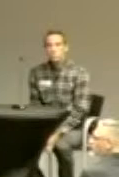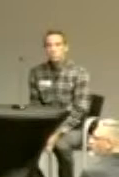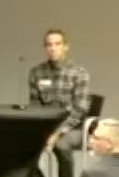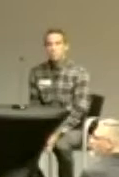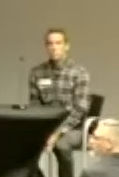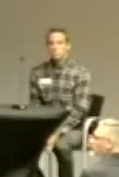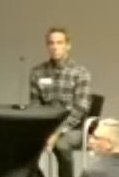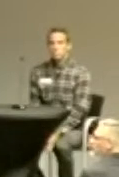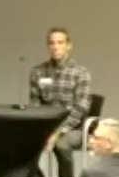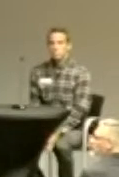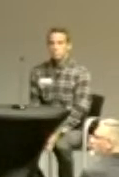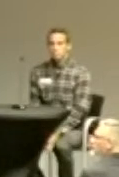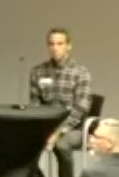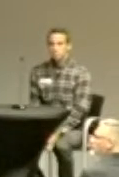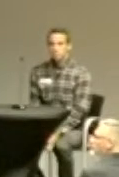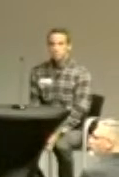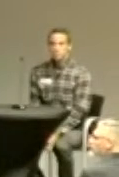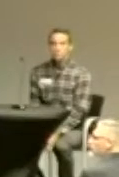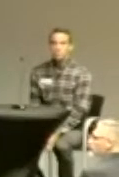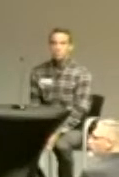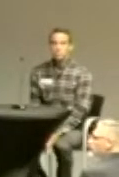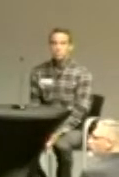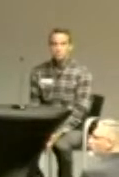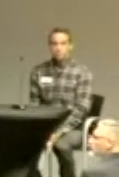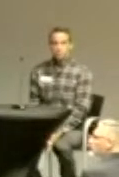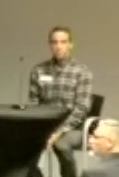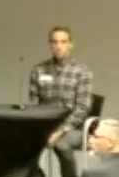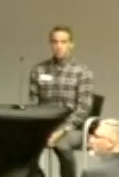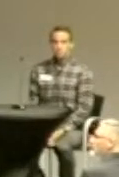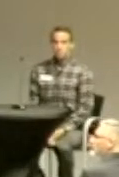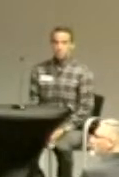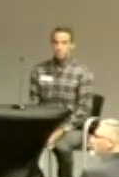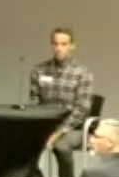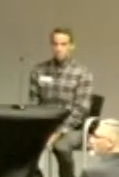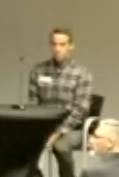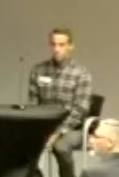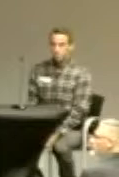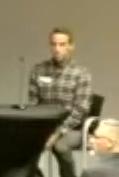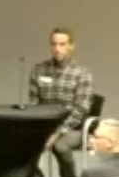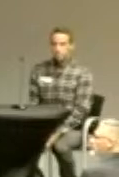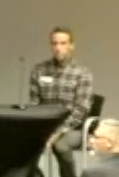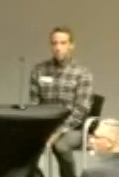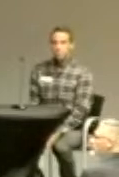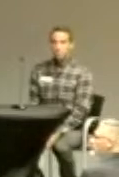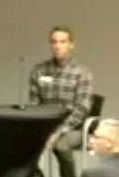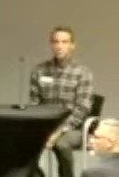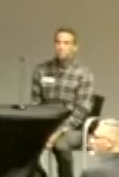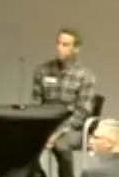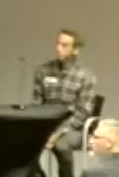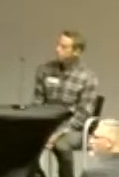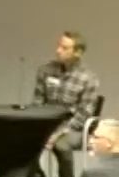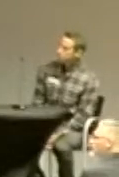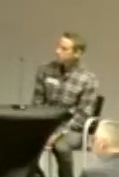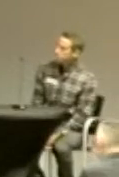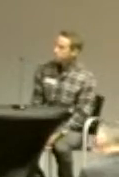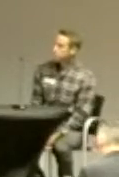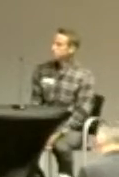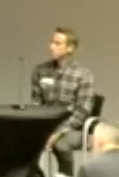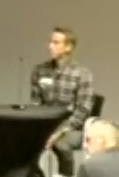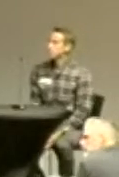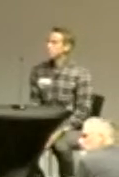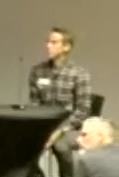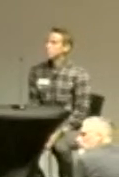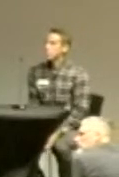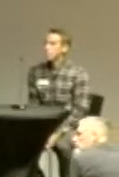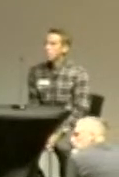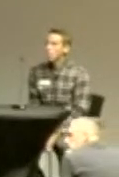in Faculty Senate as, I believe, as a advisor. They'll correct me on the correct term, but that just happened in the lobby.